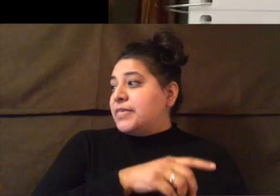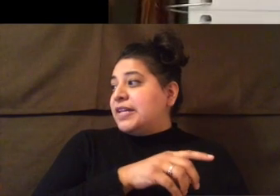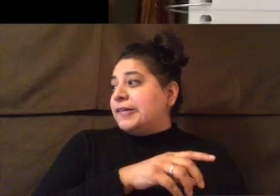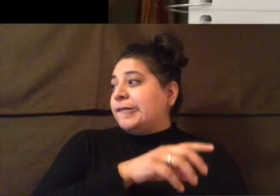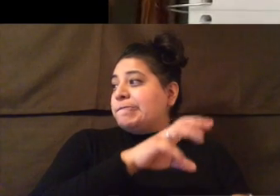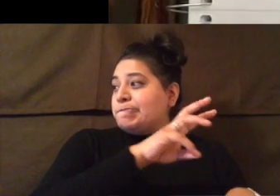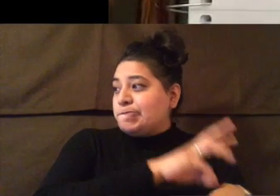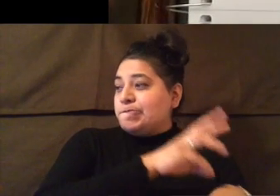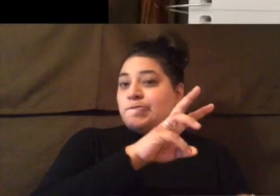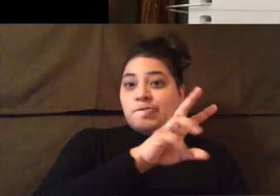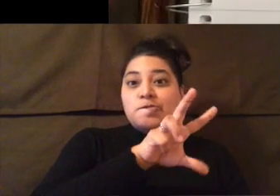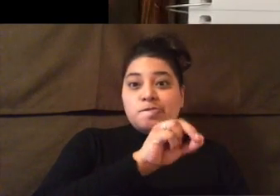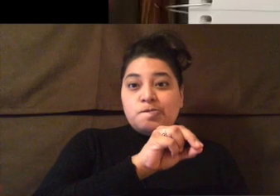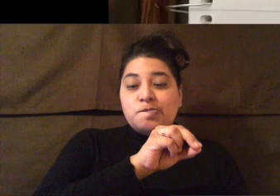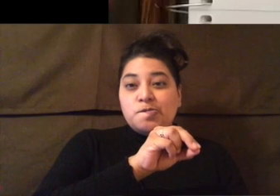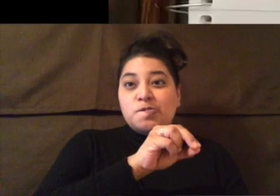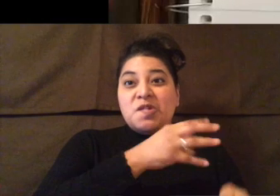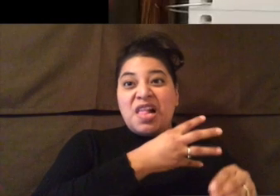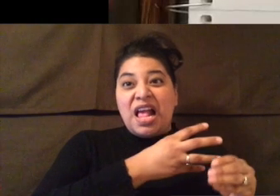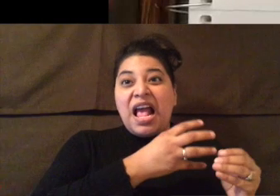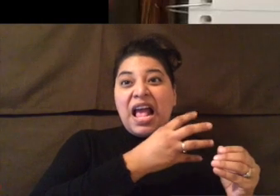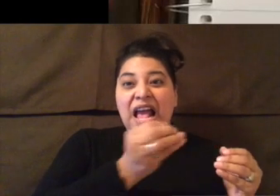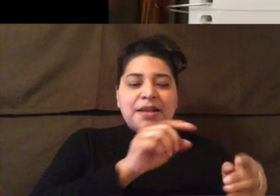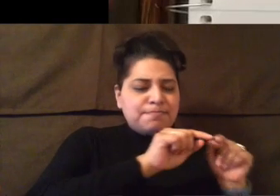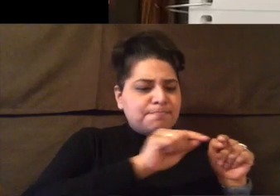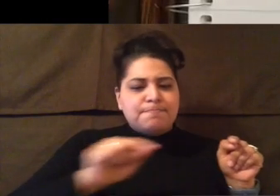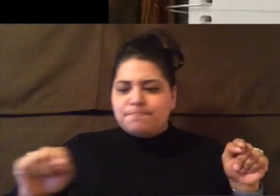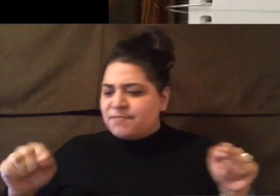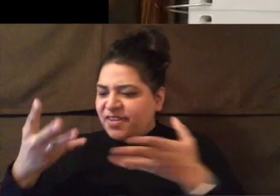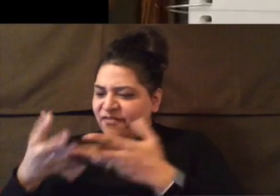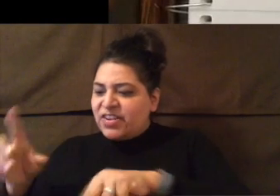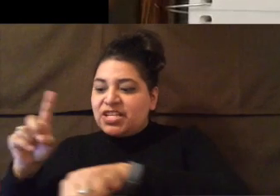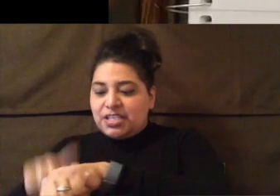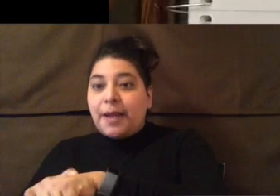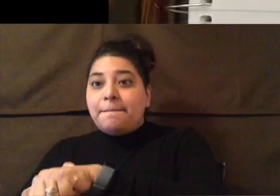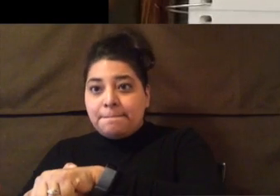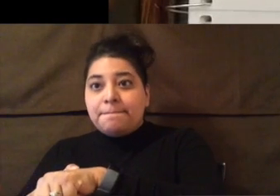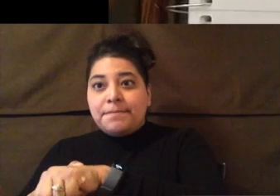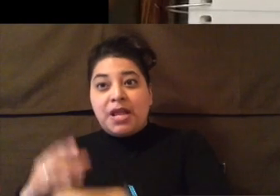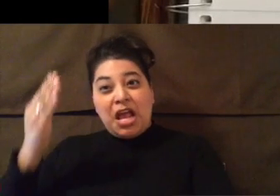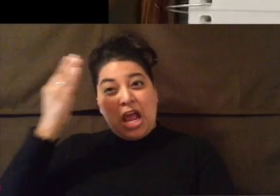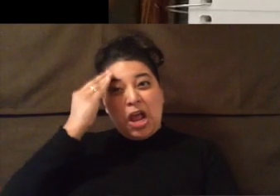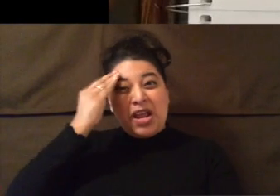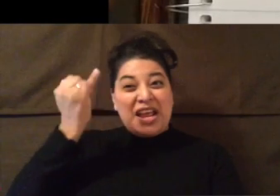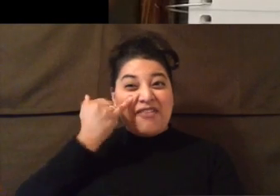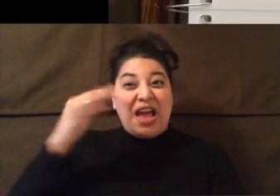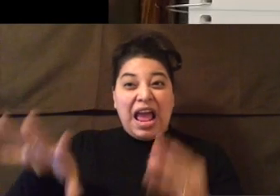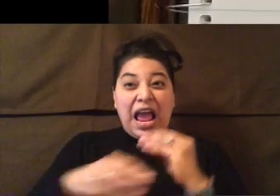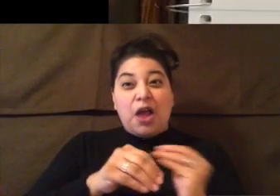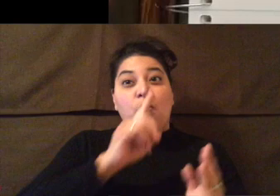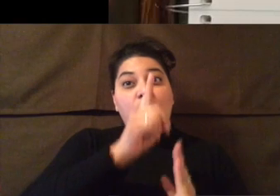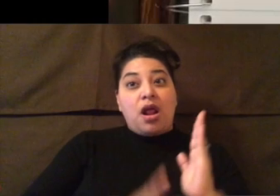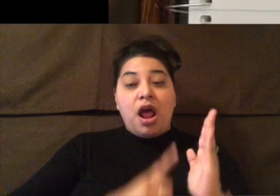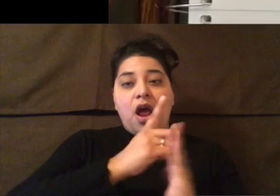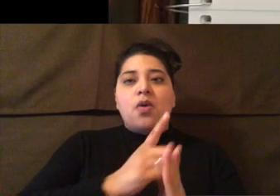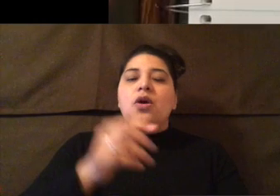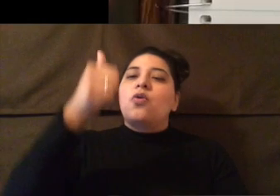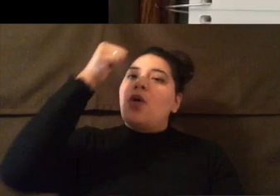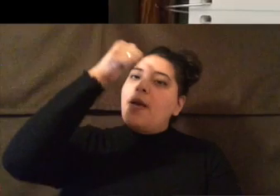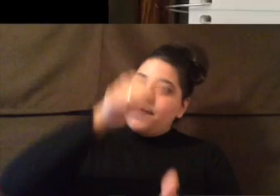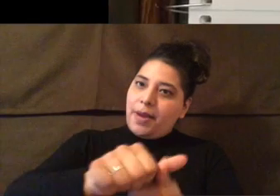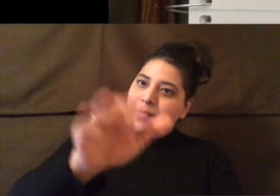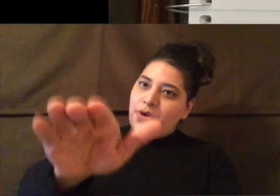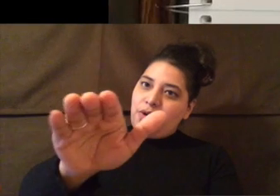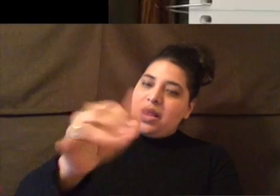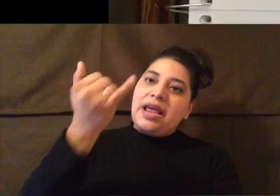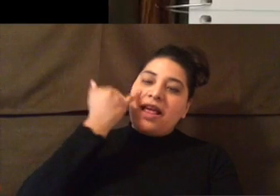Okay, and I'm going to put my end time, just so you can see it. All right, I know if I add 1 hour,